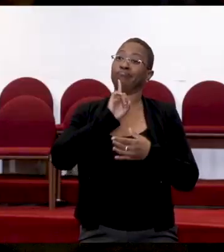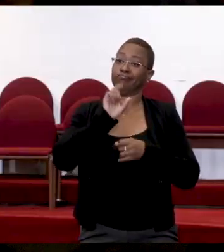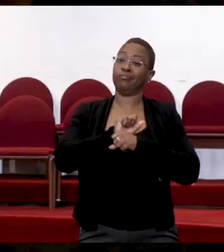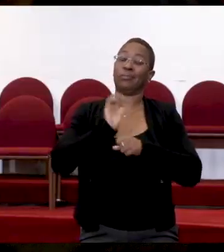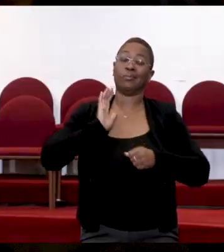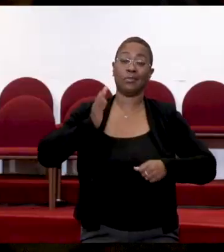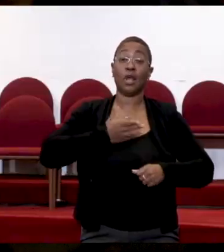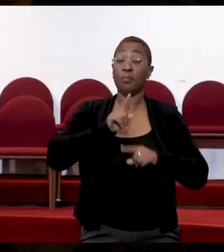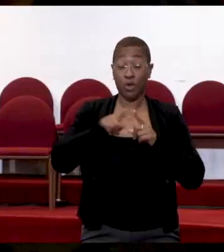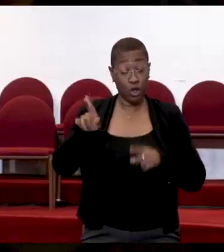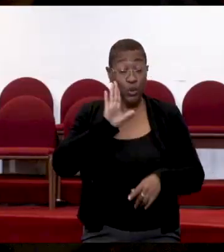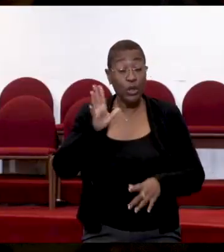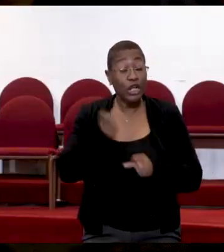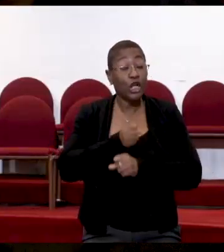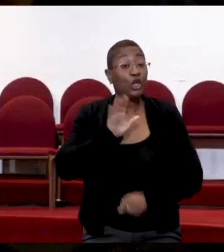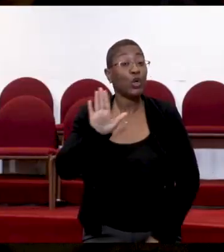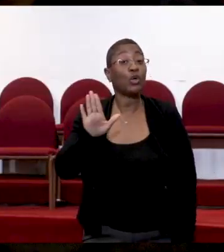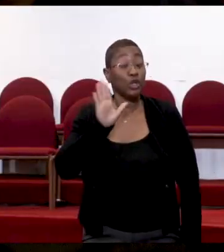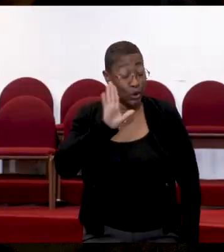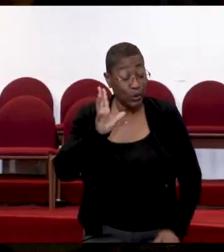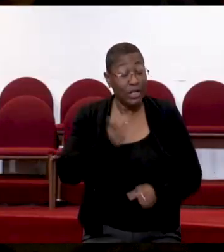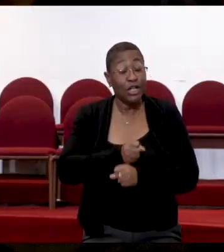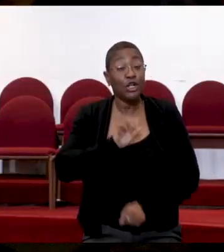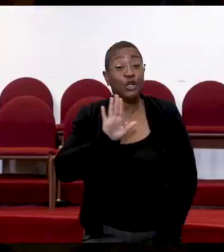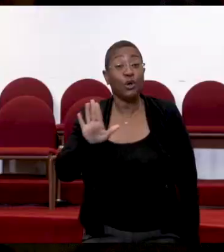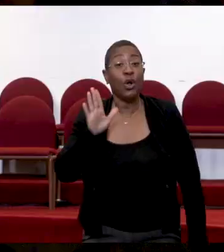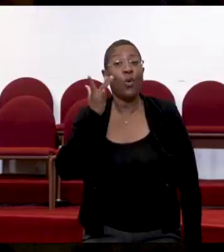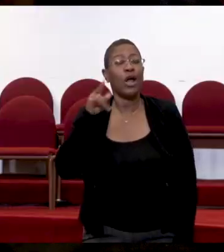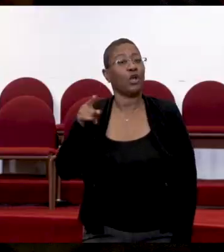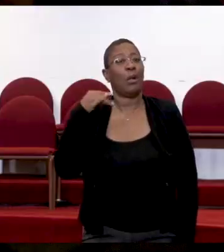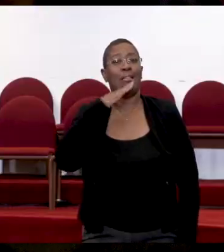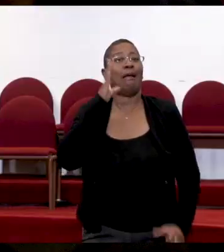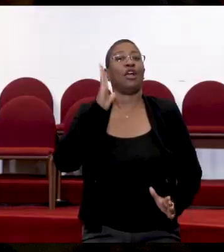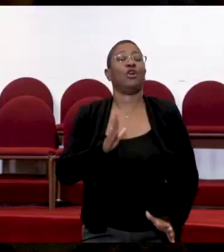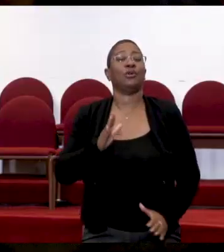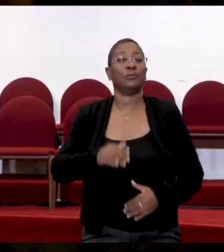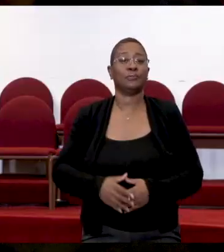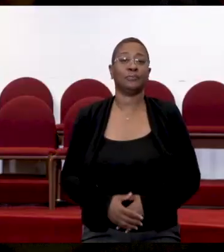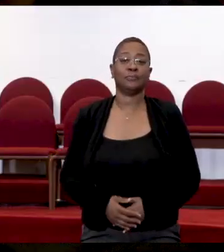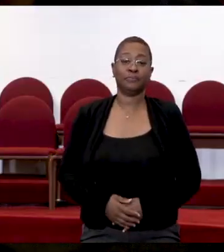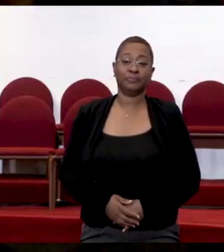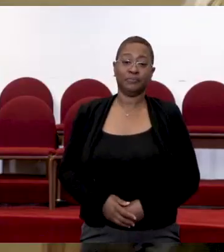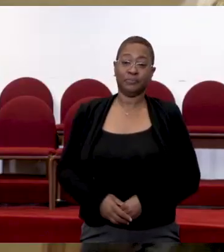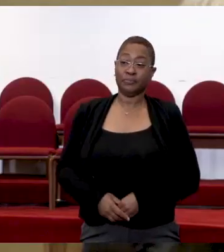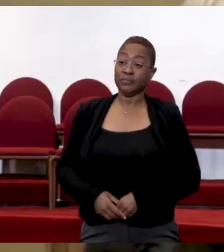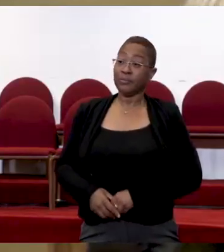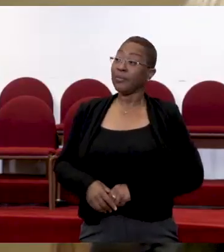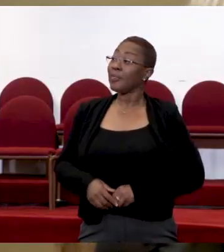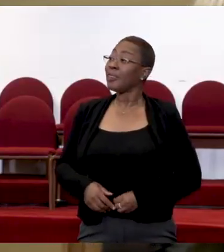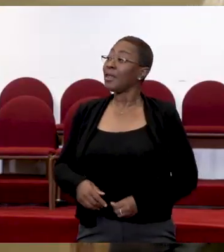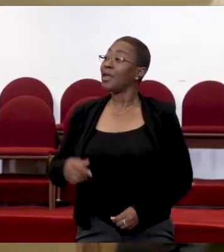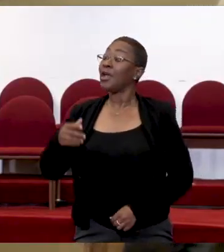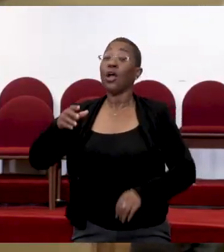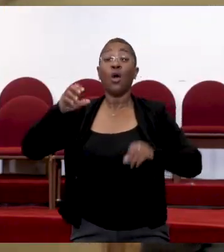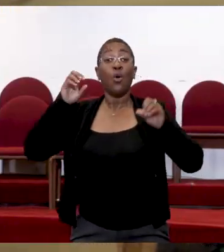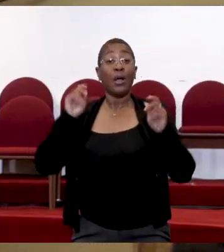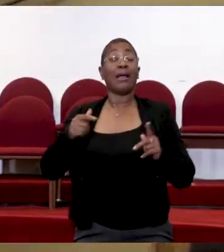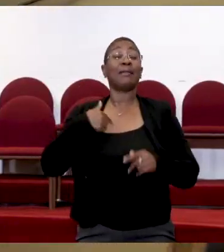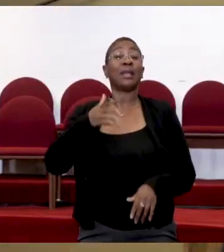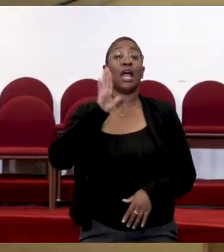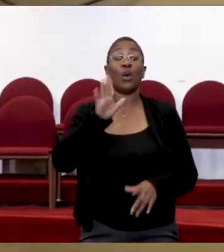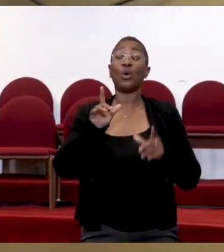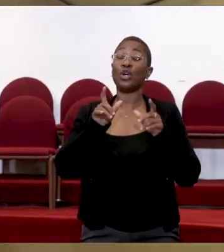going to get yours. You'll get yours. Because you're a liar. Okay, so I'm going to continue to deal